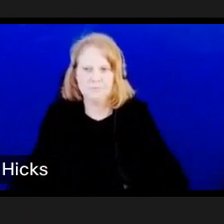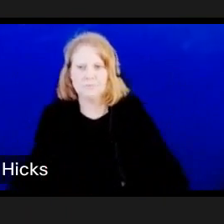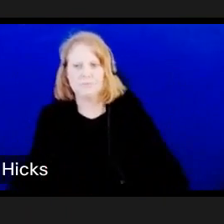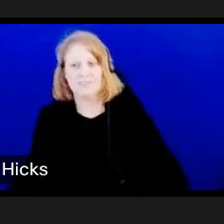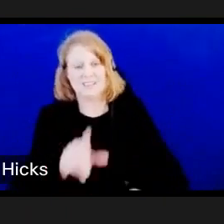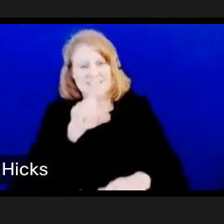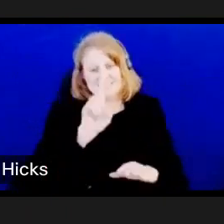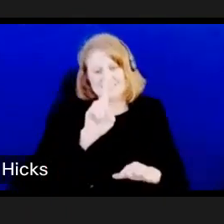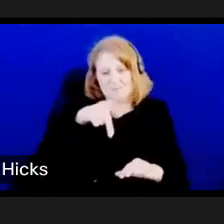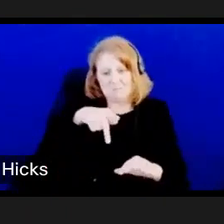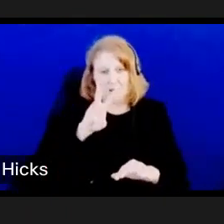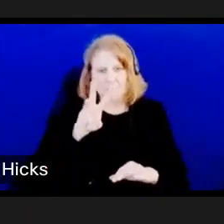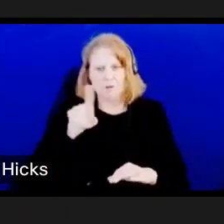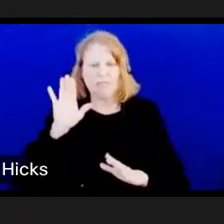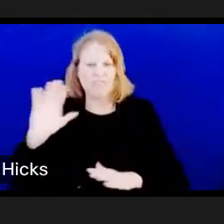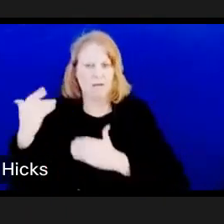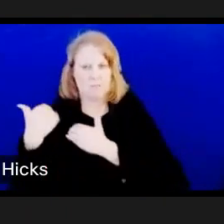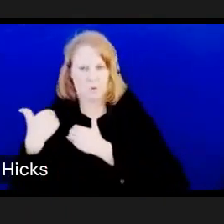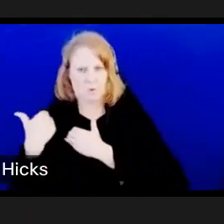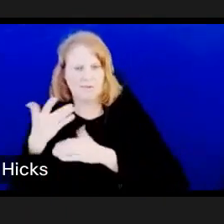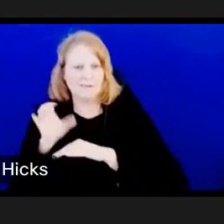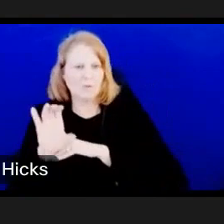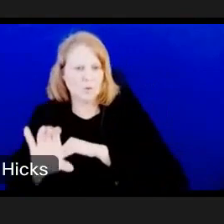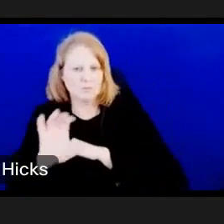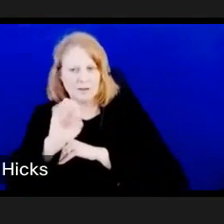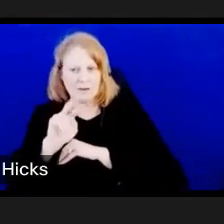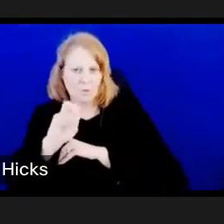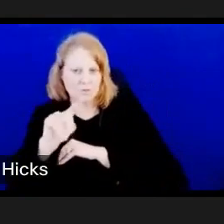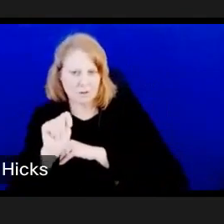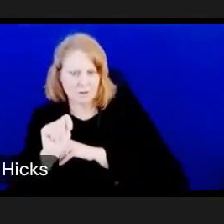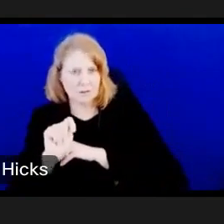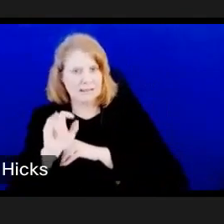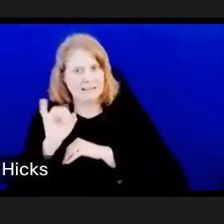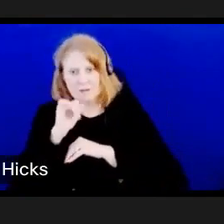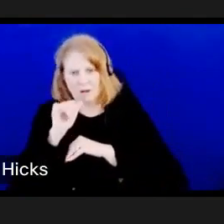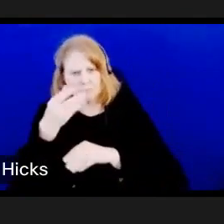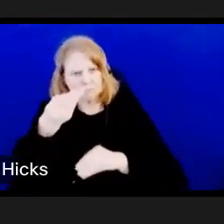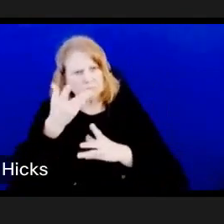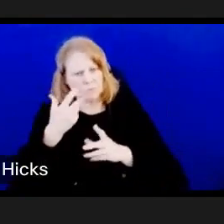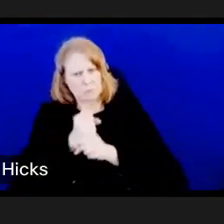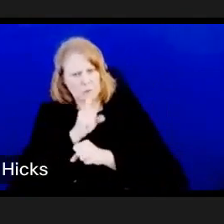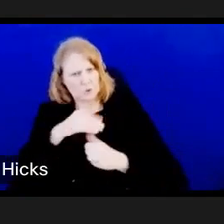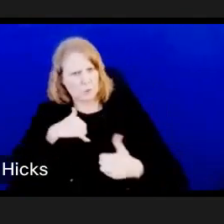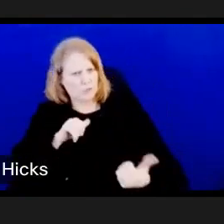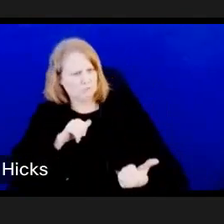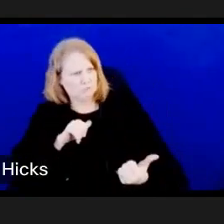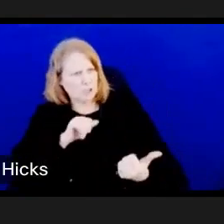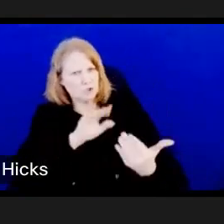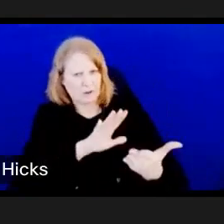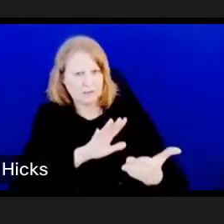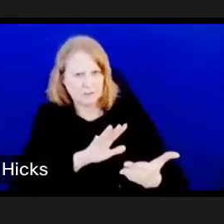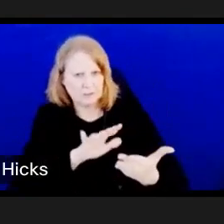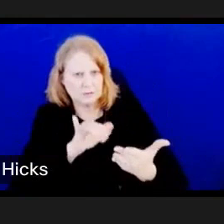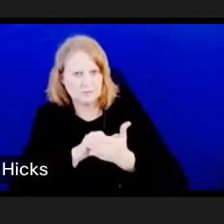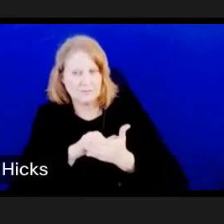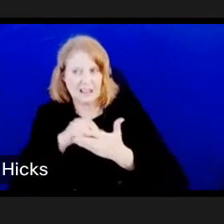piece. If there are some conflicting signs that are up, then please make us aware of that, because we need to make sure that we address that and get those conflicting signs down.